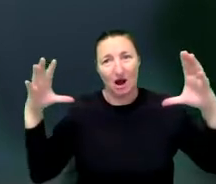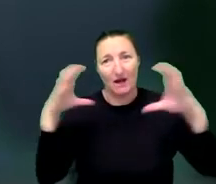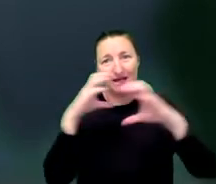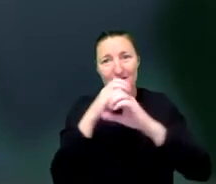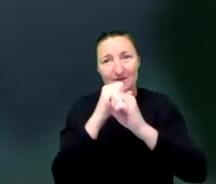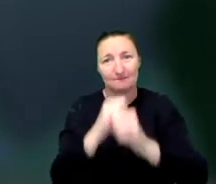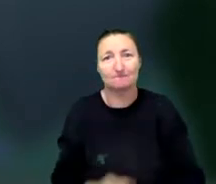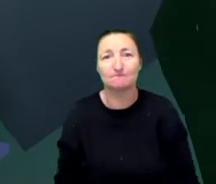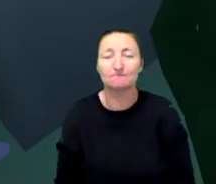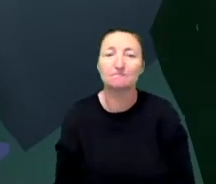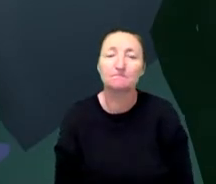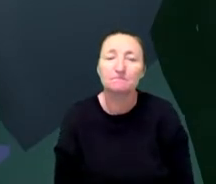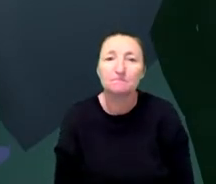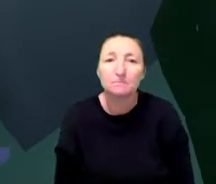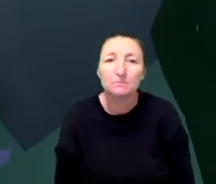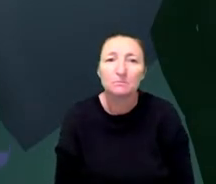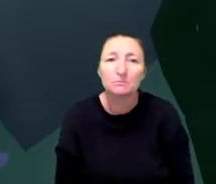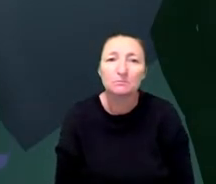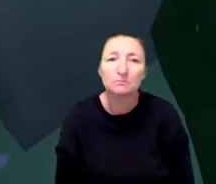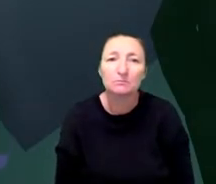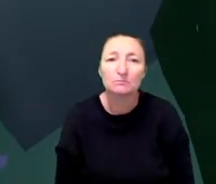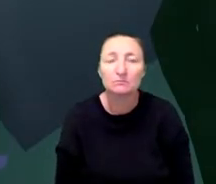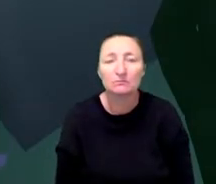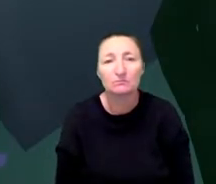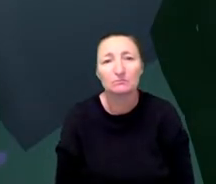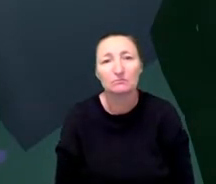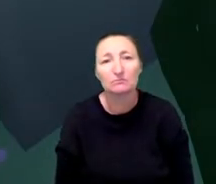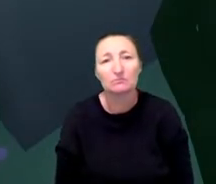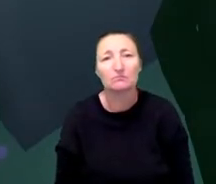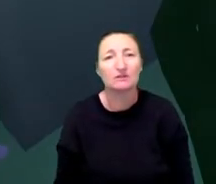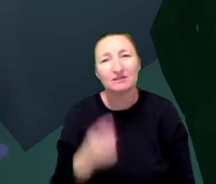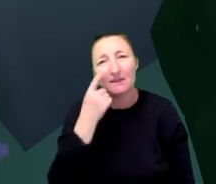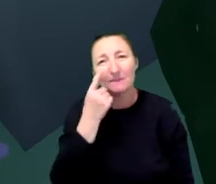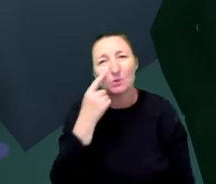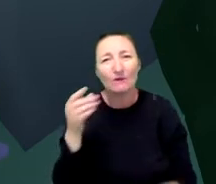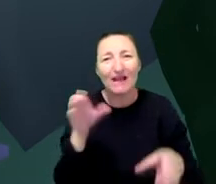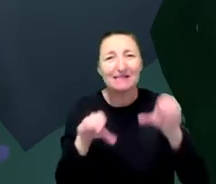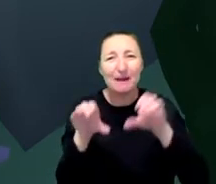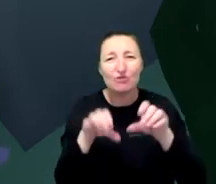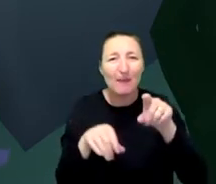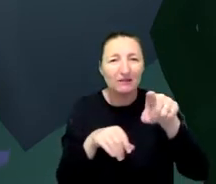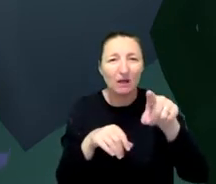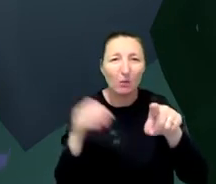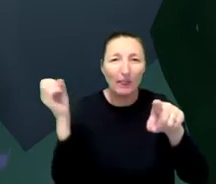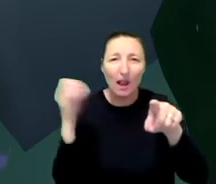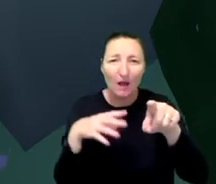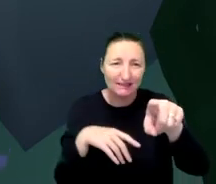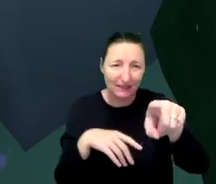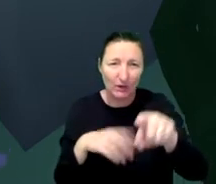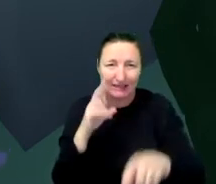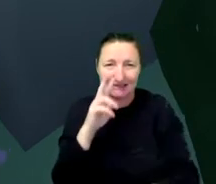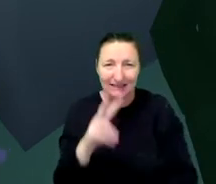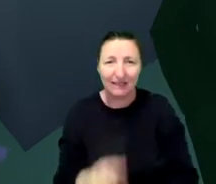Let's see if there's any other fun ones here. Here's some experiments now with better lighting and an early Hive